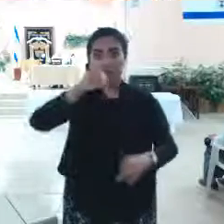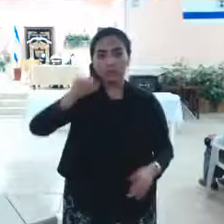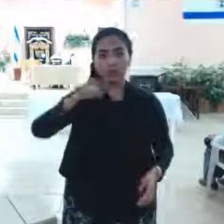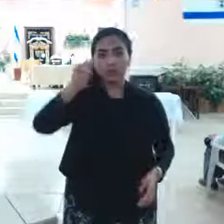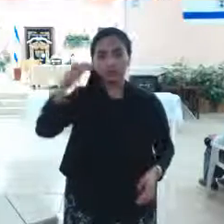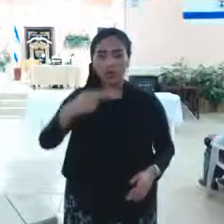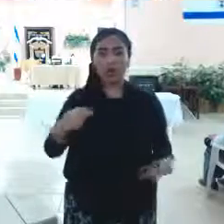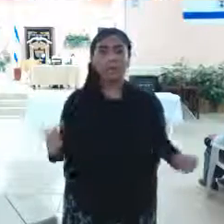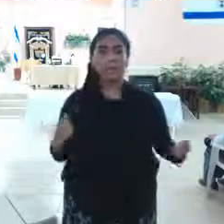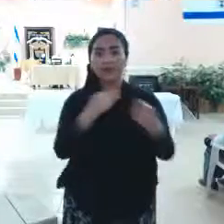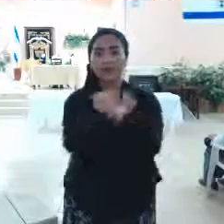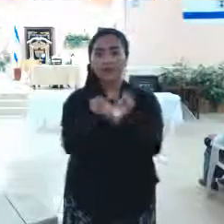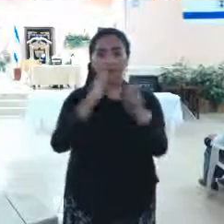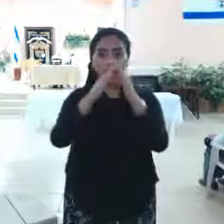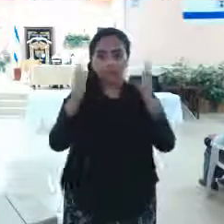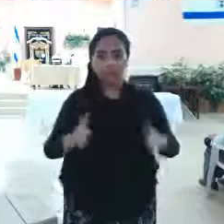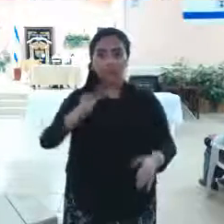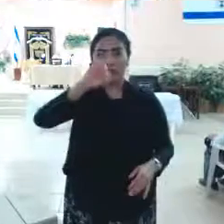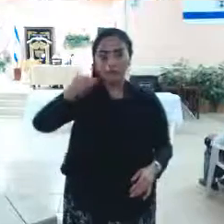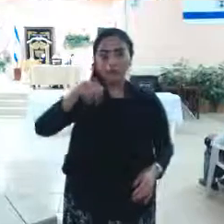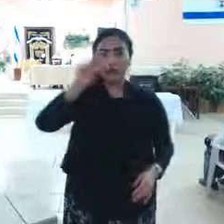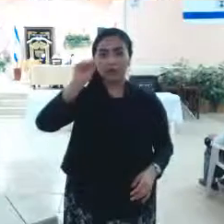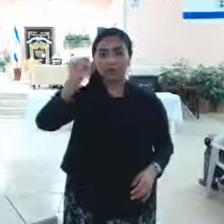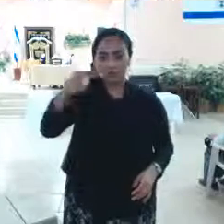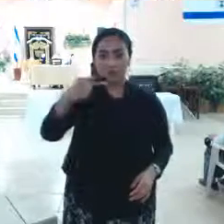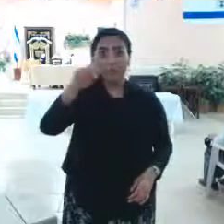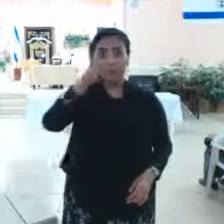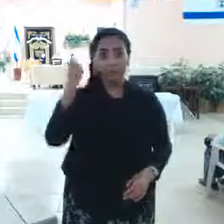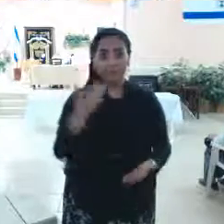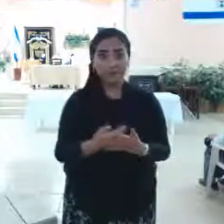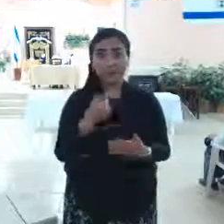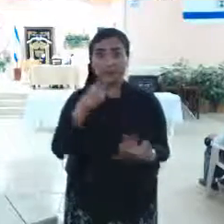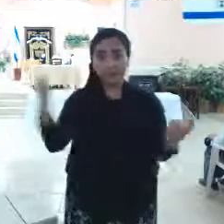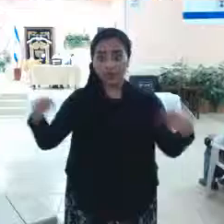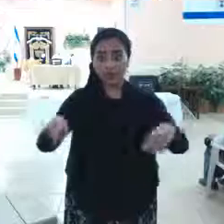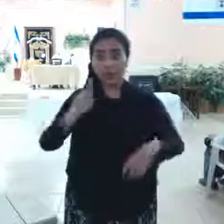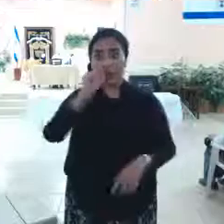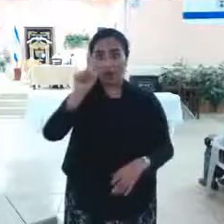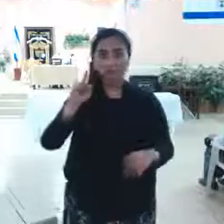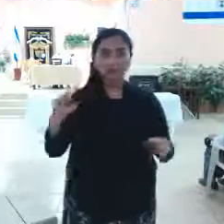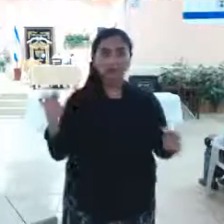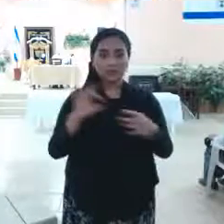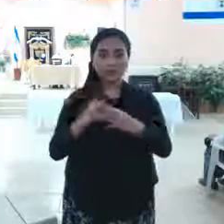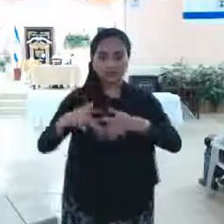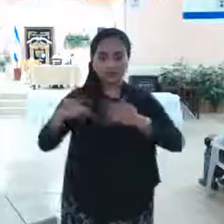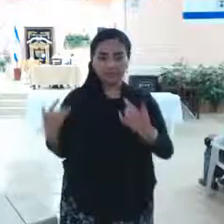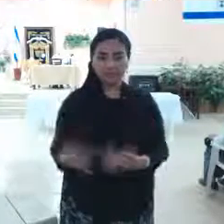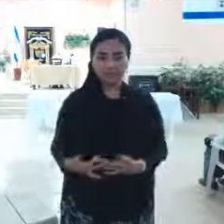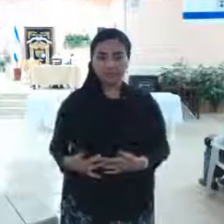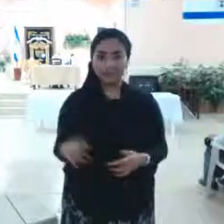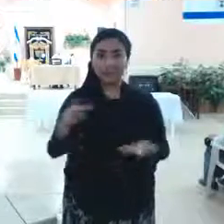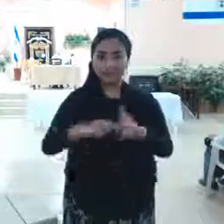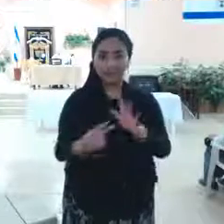of Judah, the beloved house of Judah, because it says that they came with one